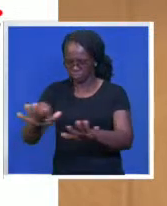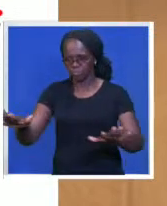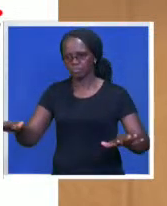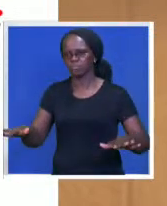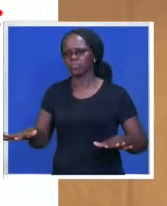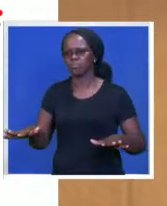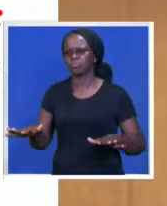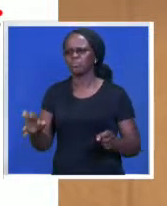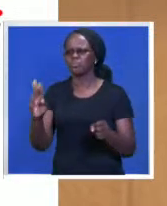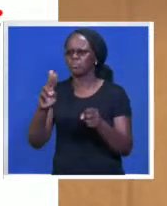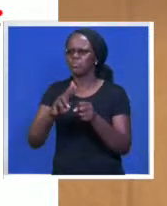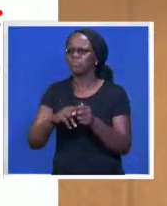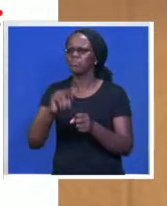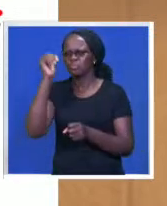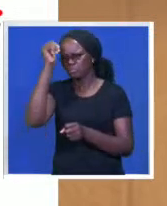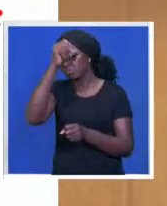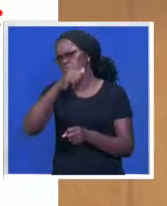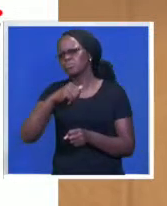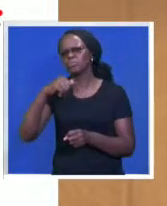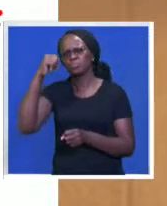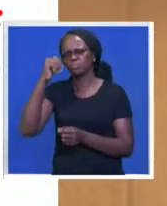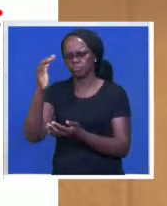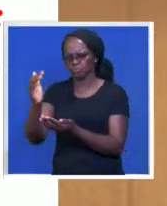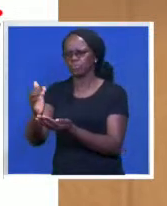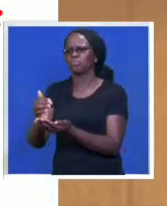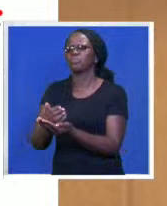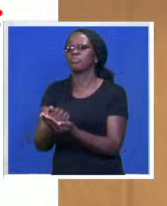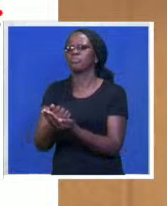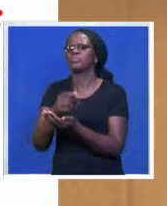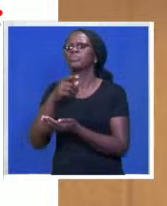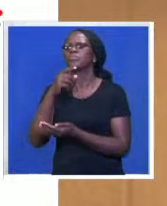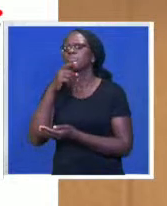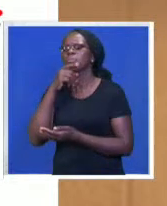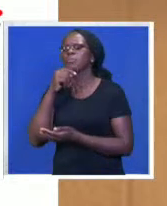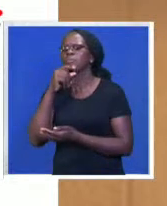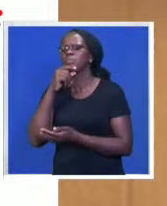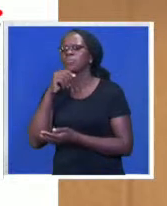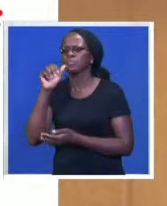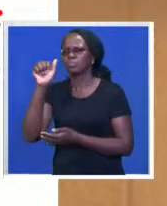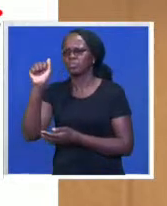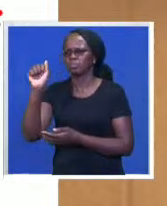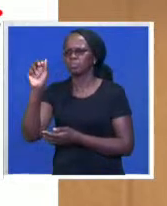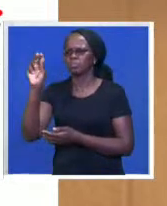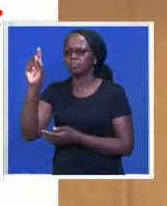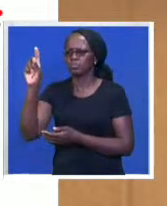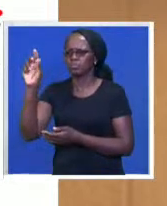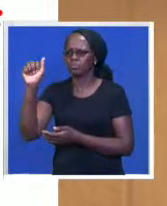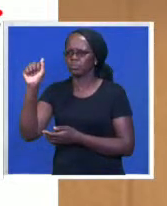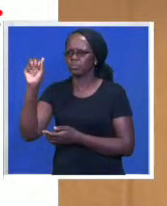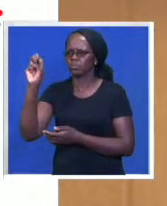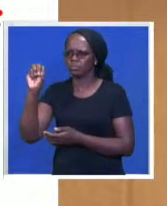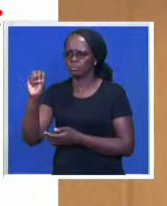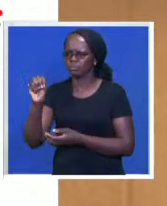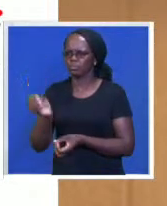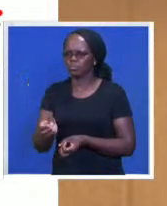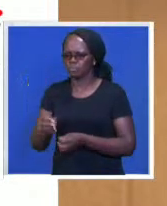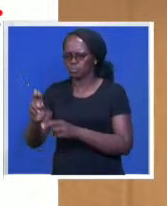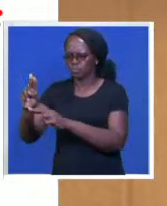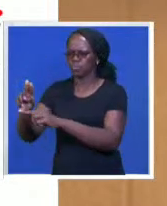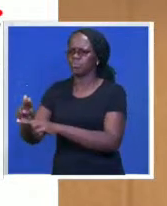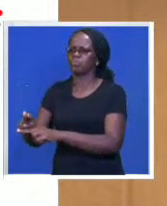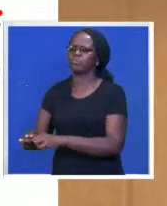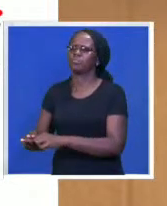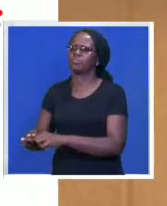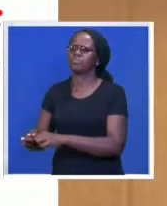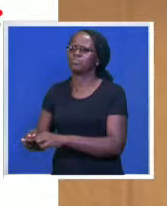Garden of Eden to till it and keep it, to work on the